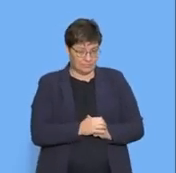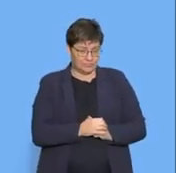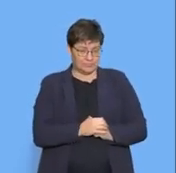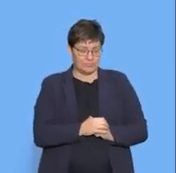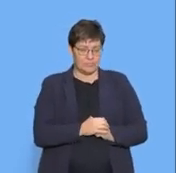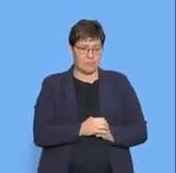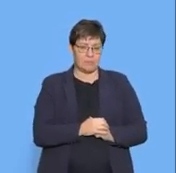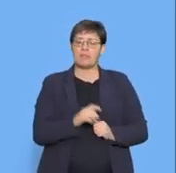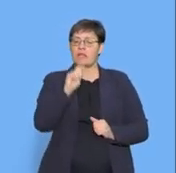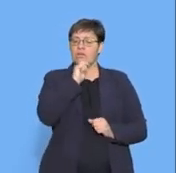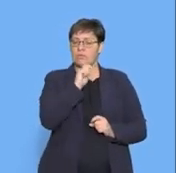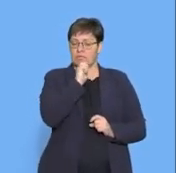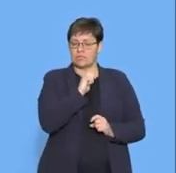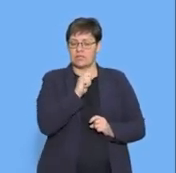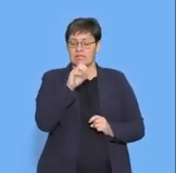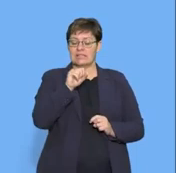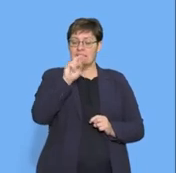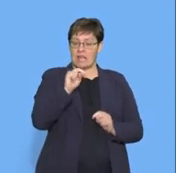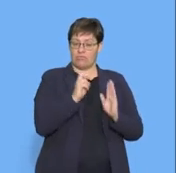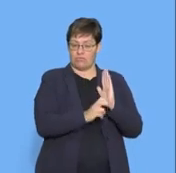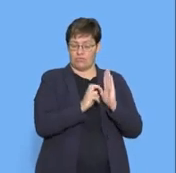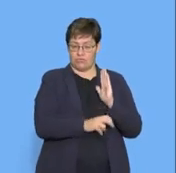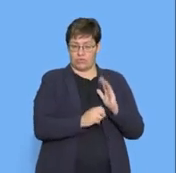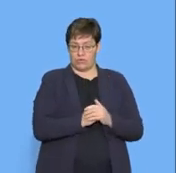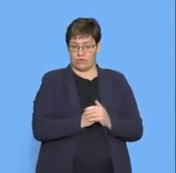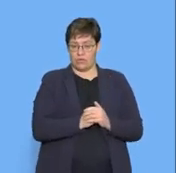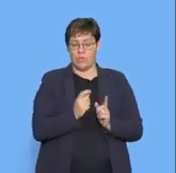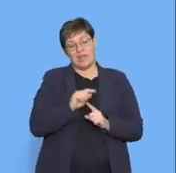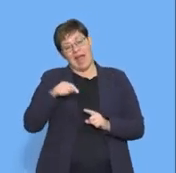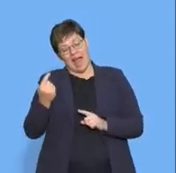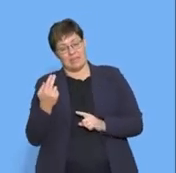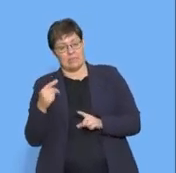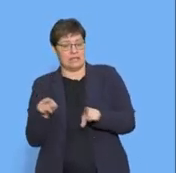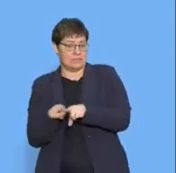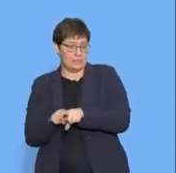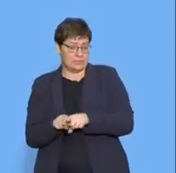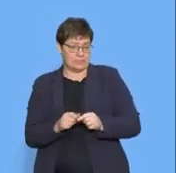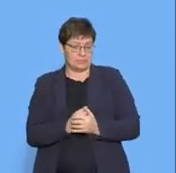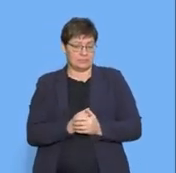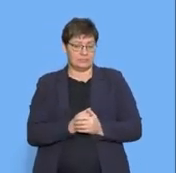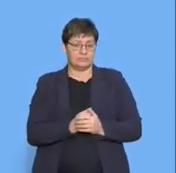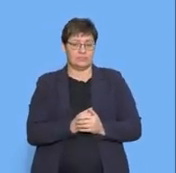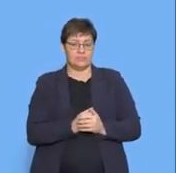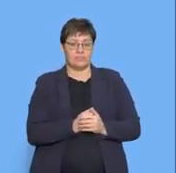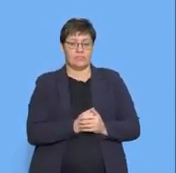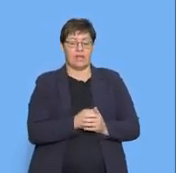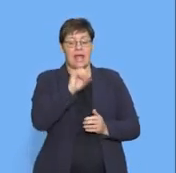pair in terms of S1 and H. And we can use sine rule with that other pair as